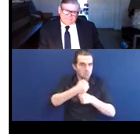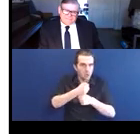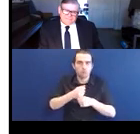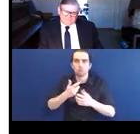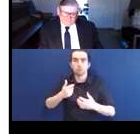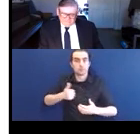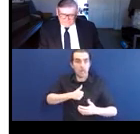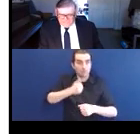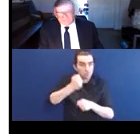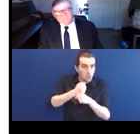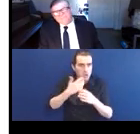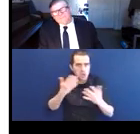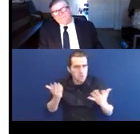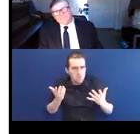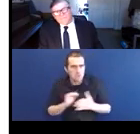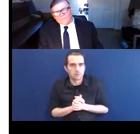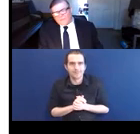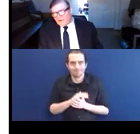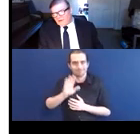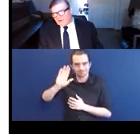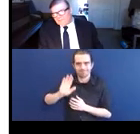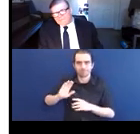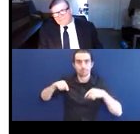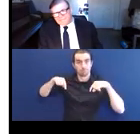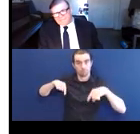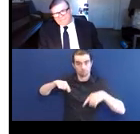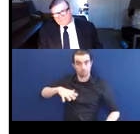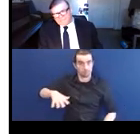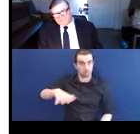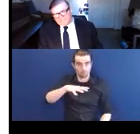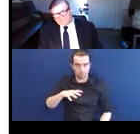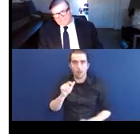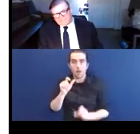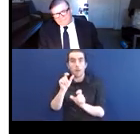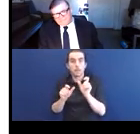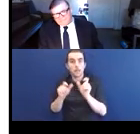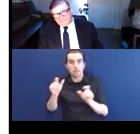disabilities. But when it's come to implementation, there are gaps.